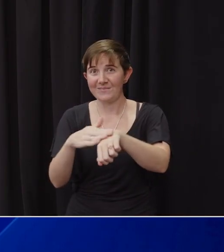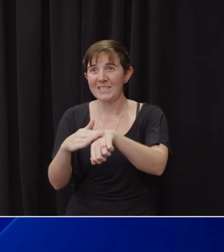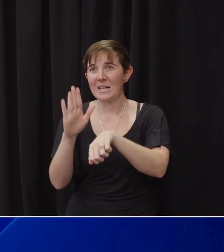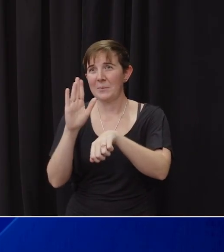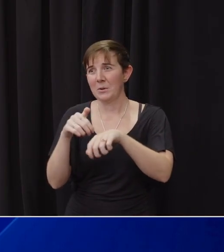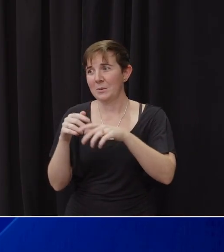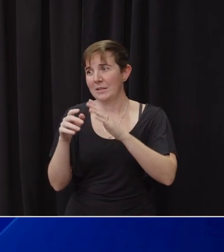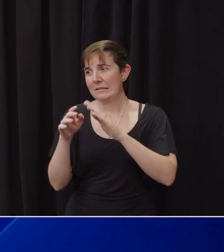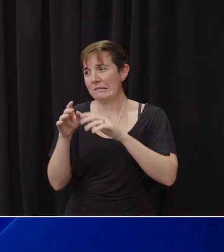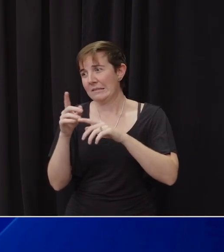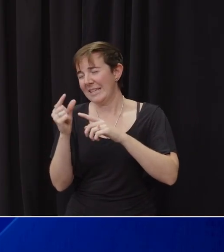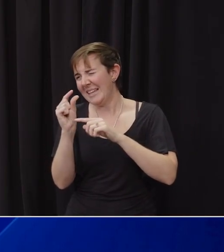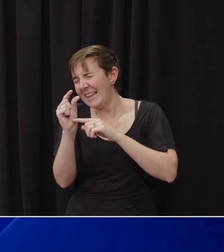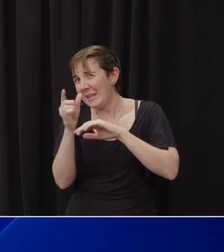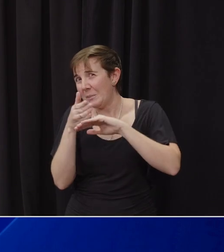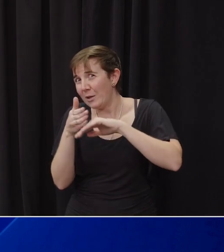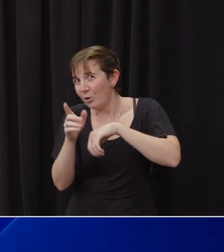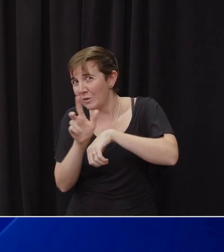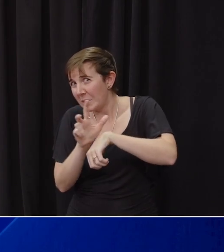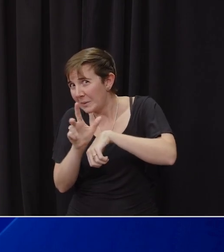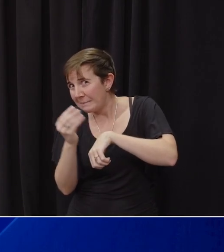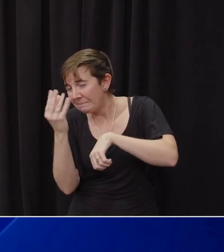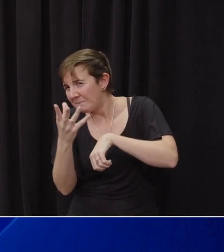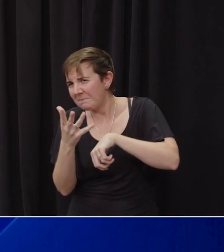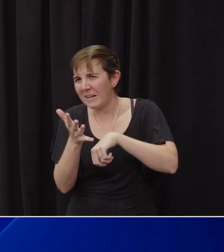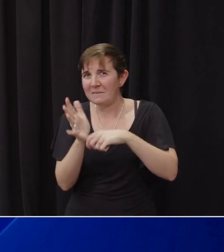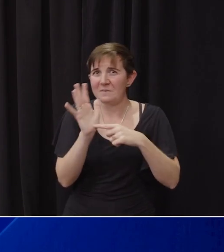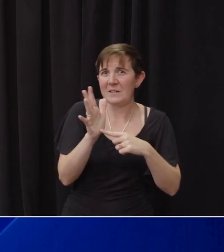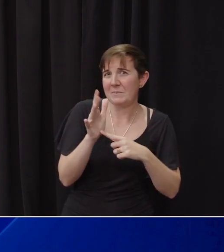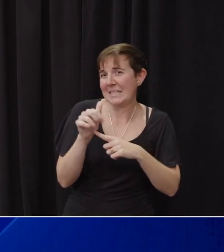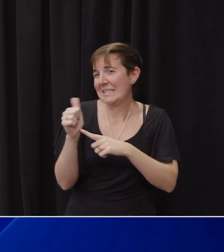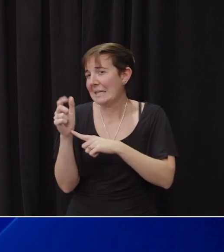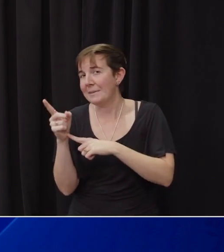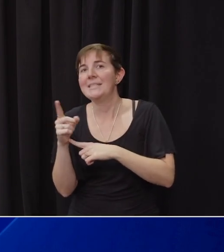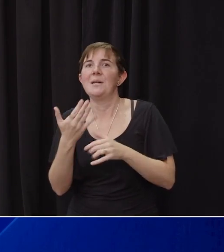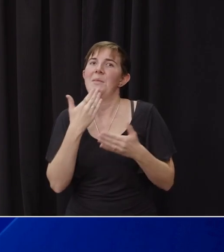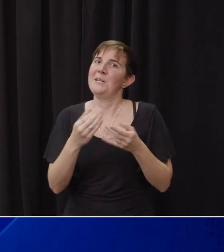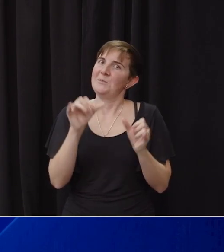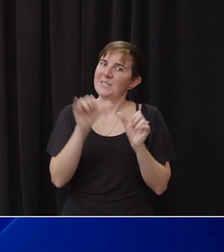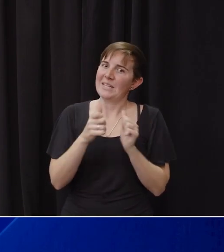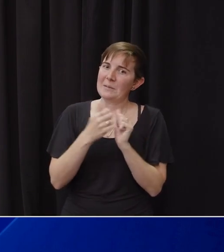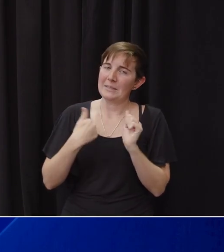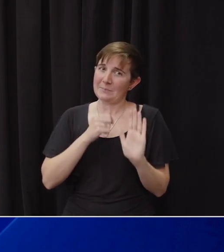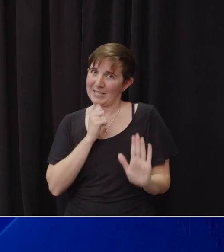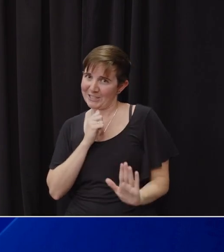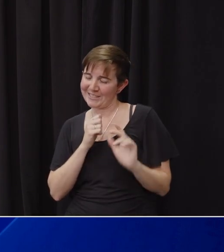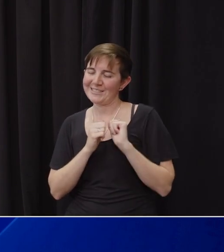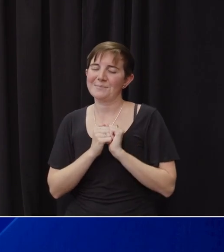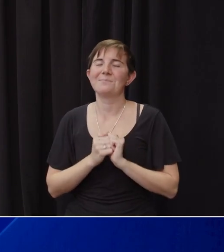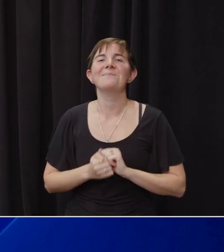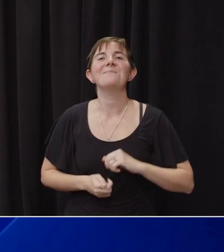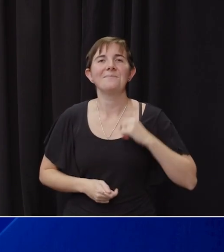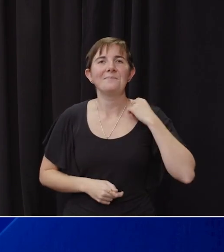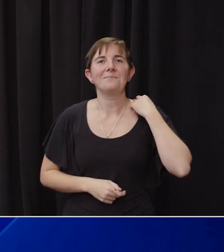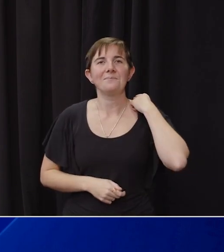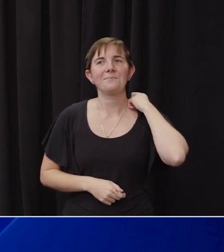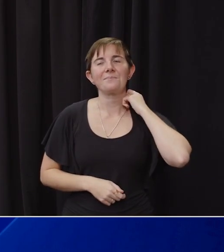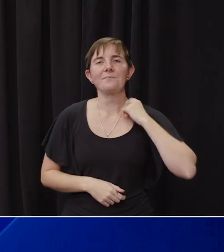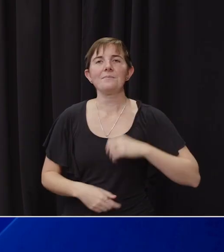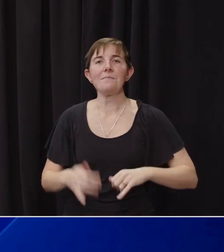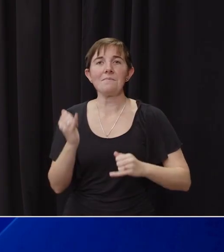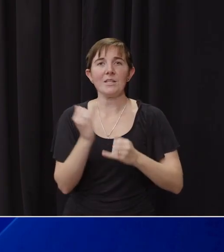probably going to run just a little bit over time, 5 to 10 minutes. Thank you for sticking with us and being patient. For our last